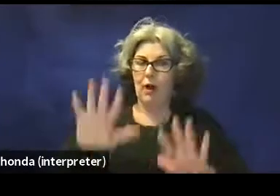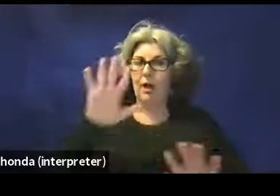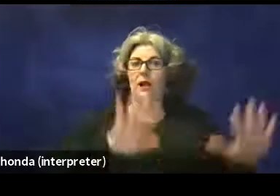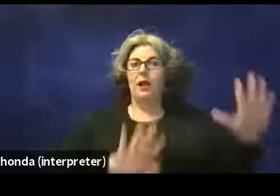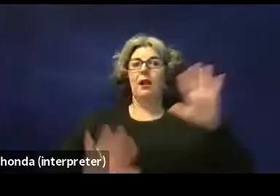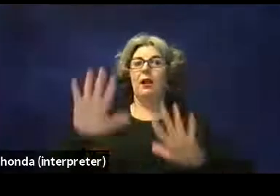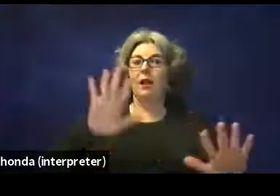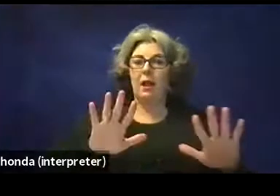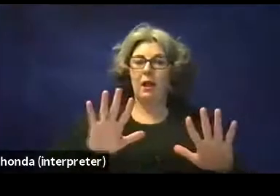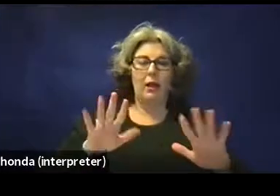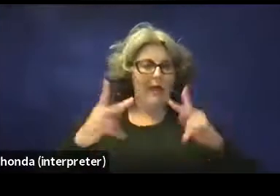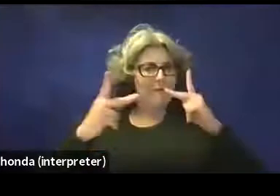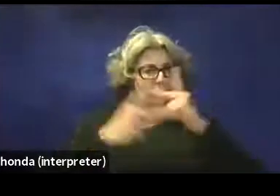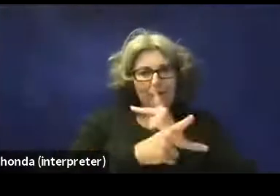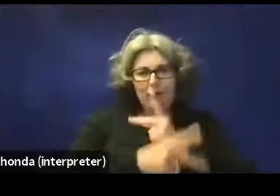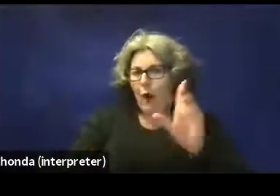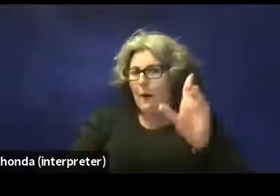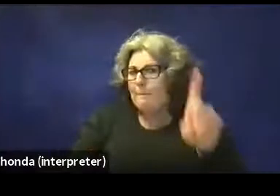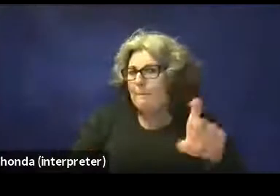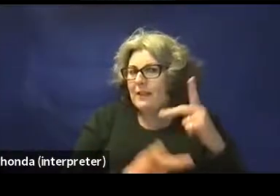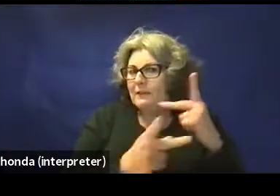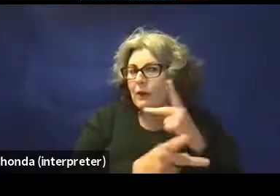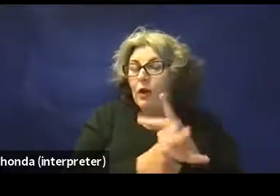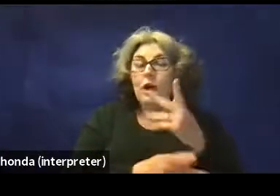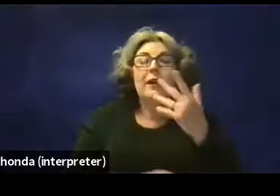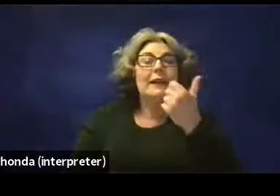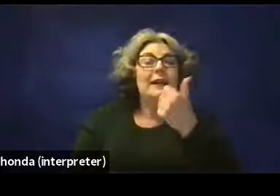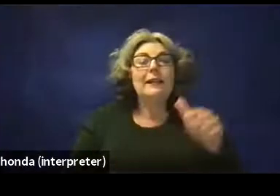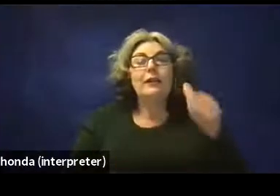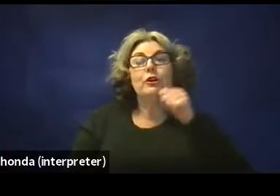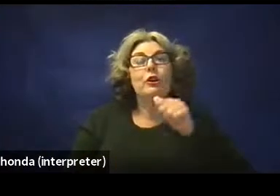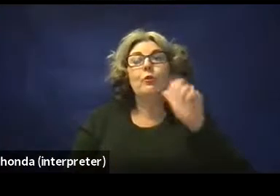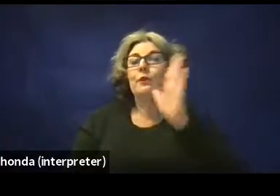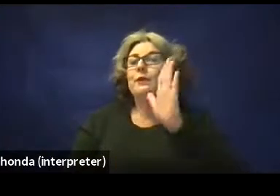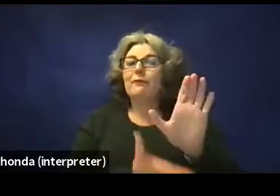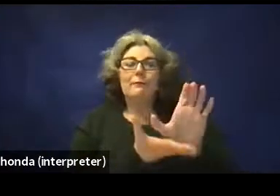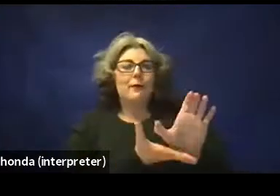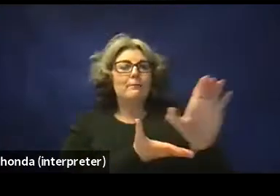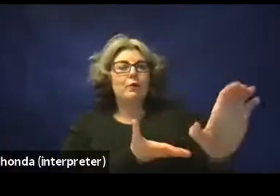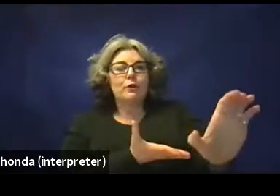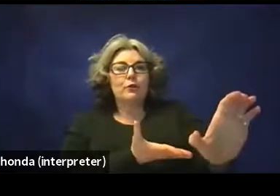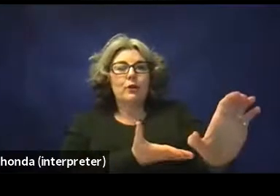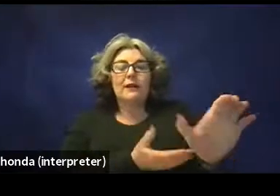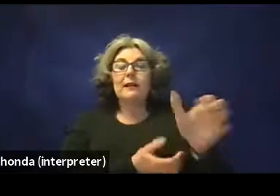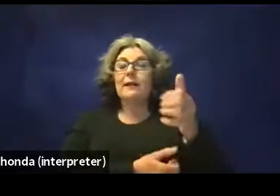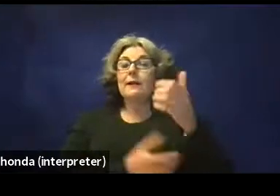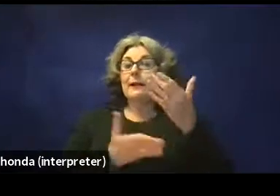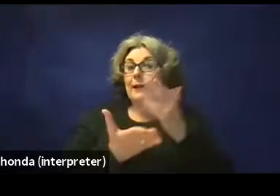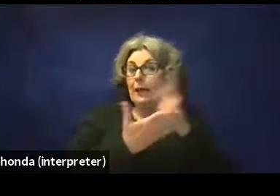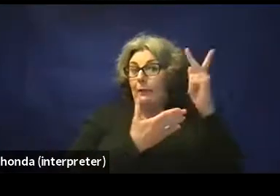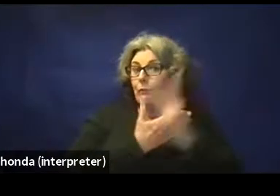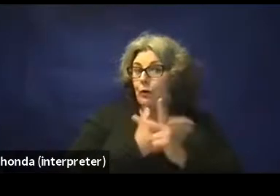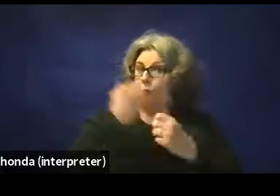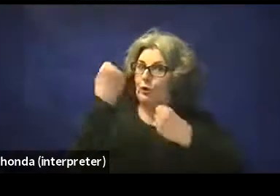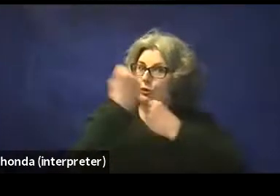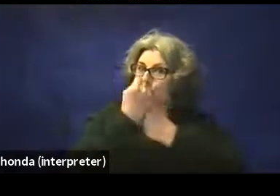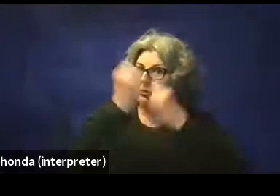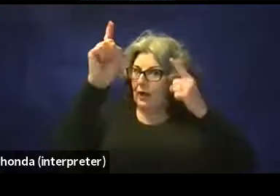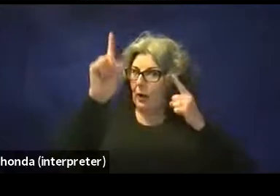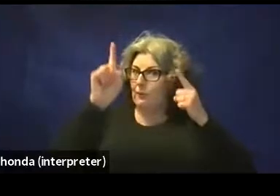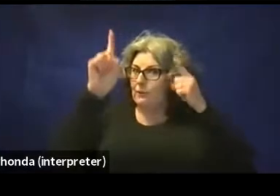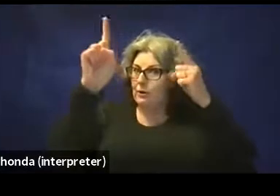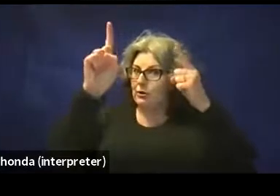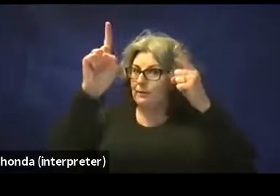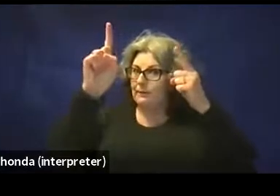like, gotta figure it out because no girl will ever be pushed away in Girls for Change if we stand by our mission. And